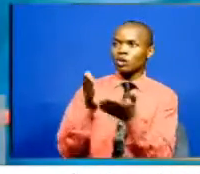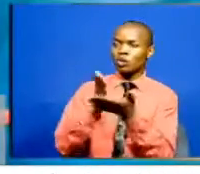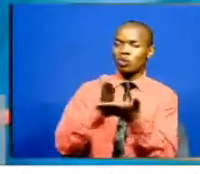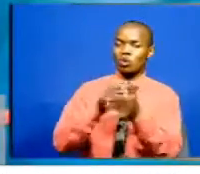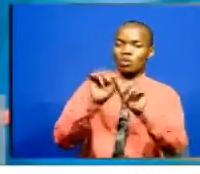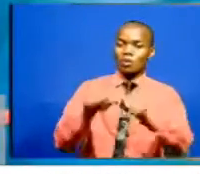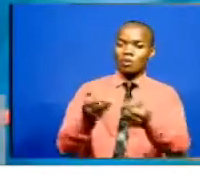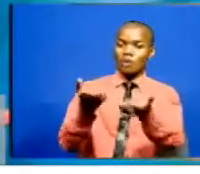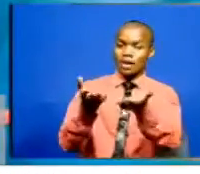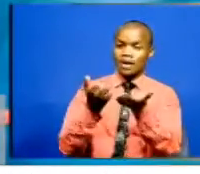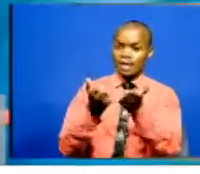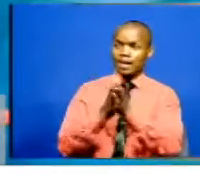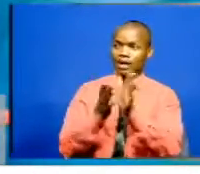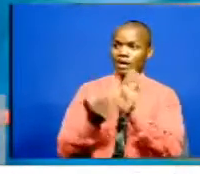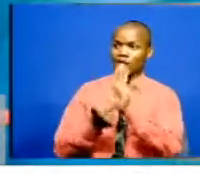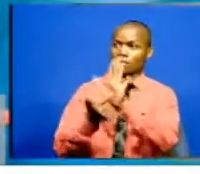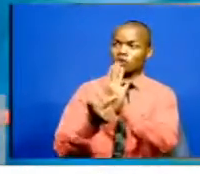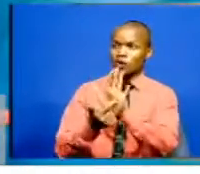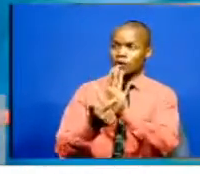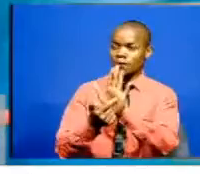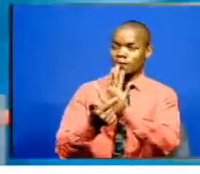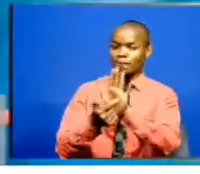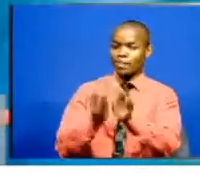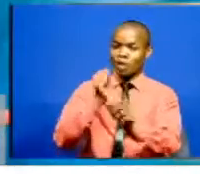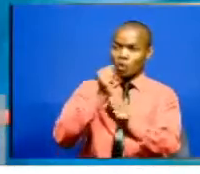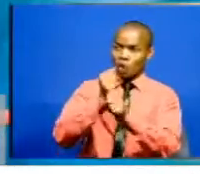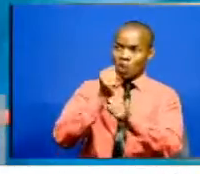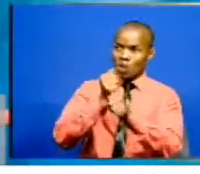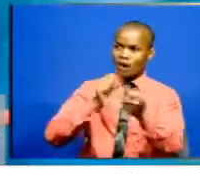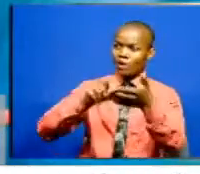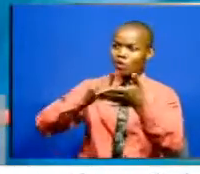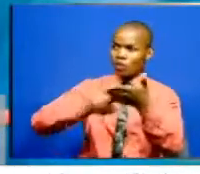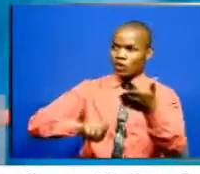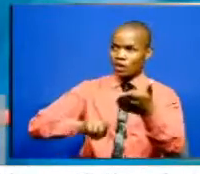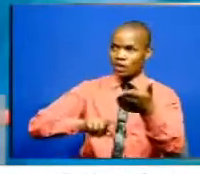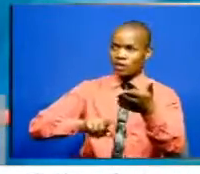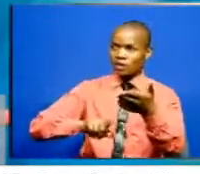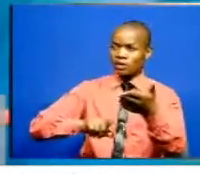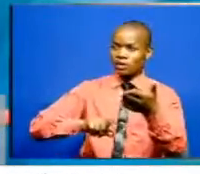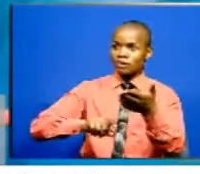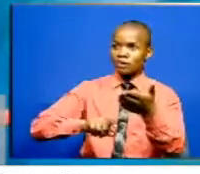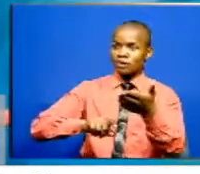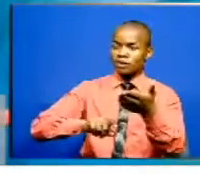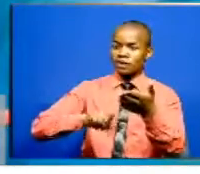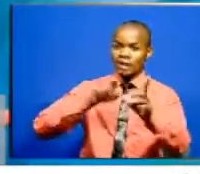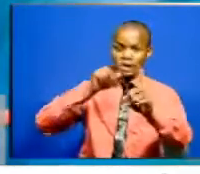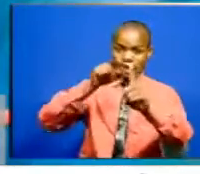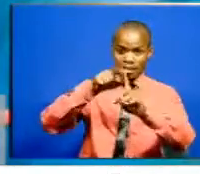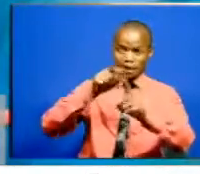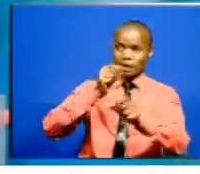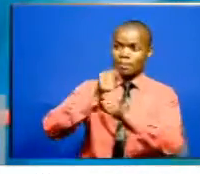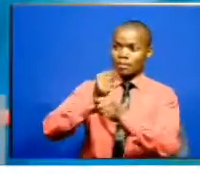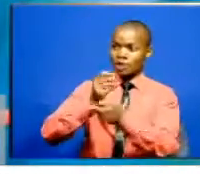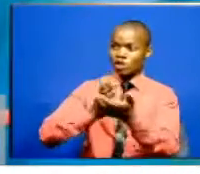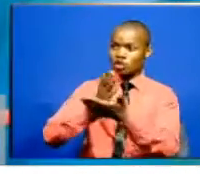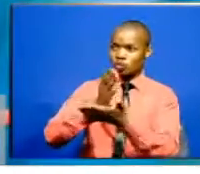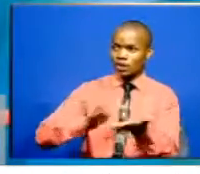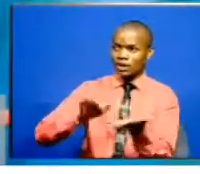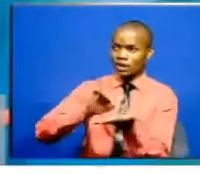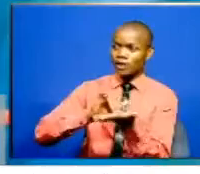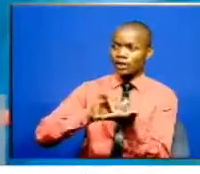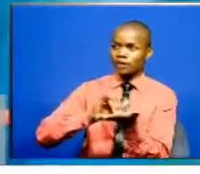demonstrate, what are their efforts toward really ensuring